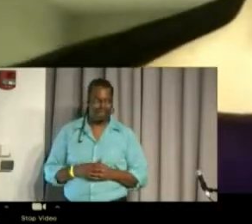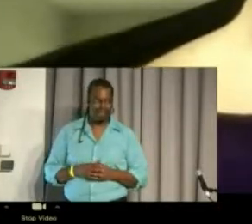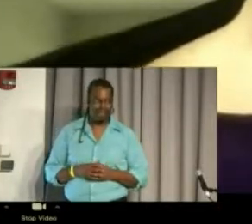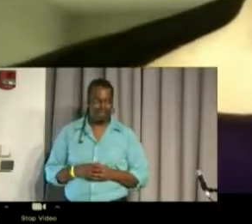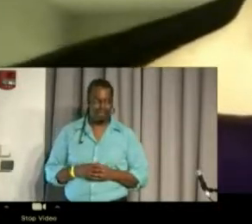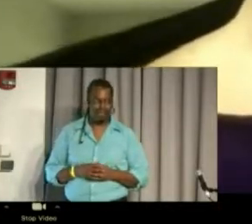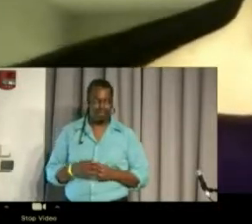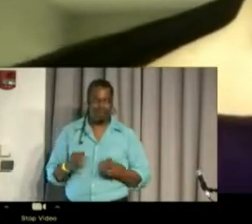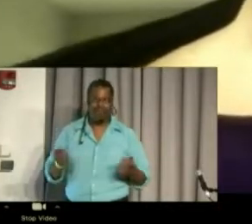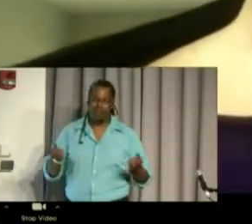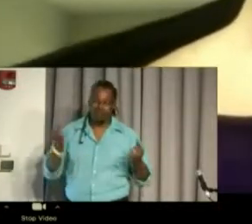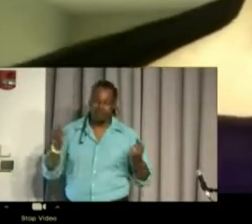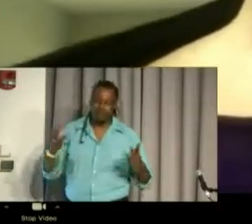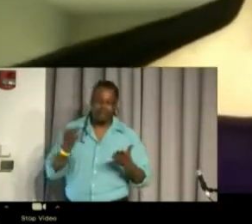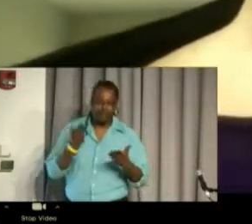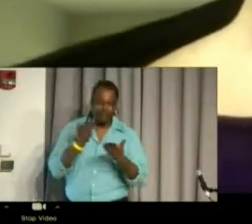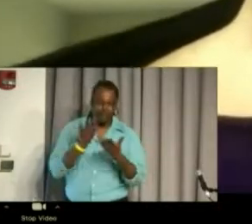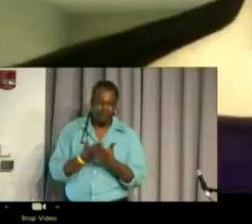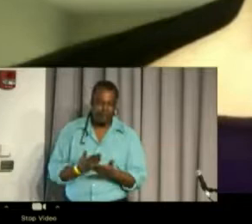Ample evidence that